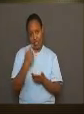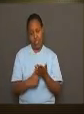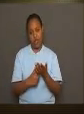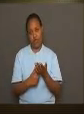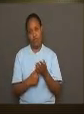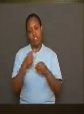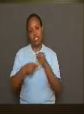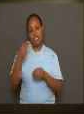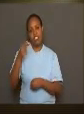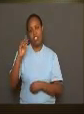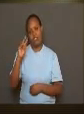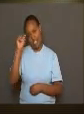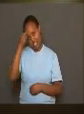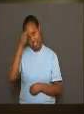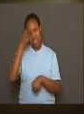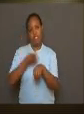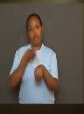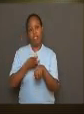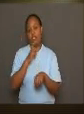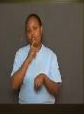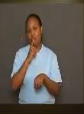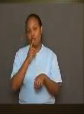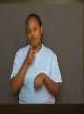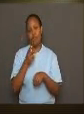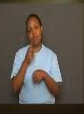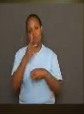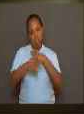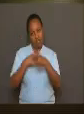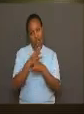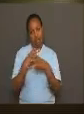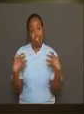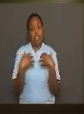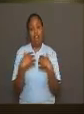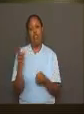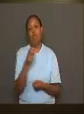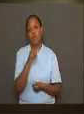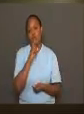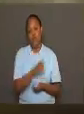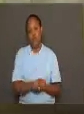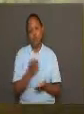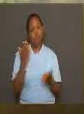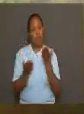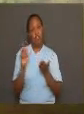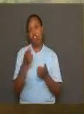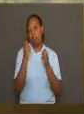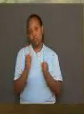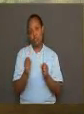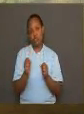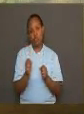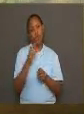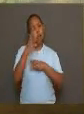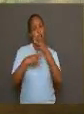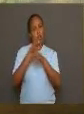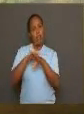we have talked about the severity of HIV/AIDS as a global pandemic. It might